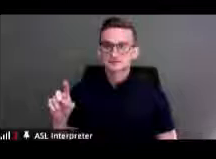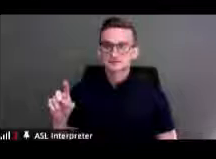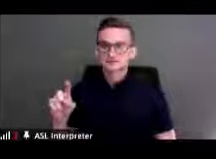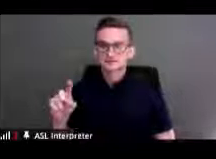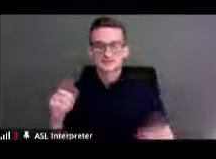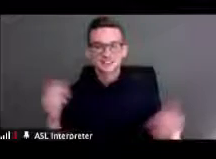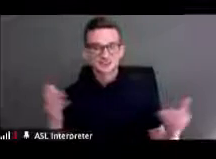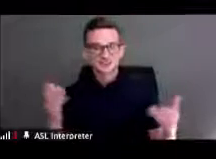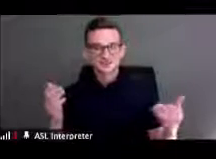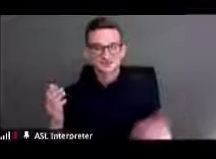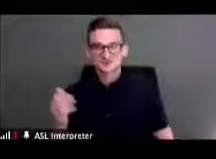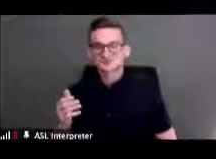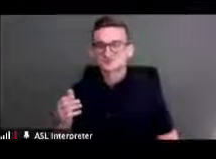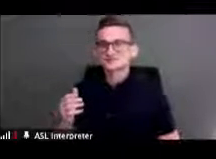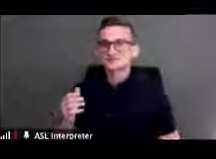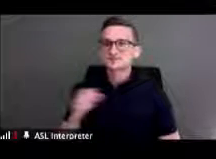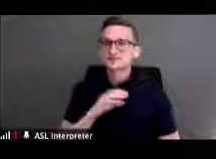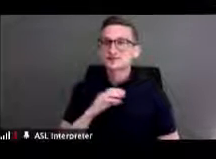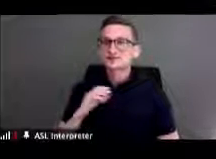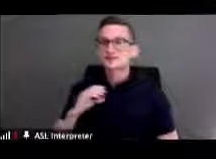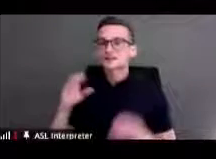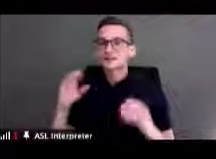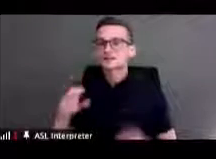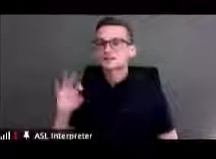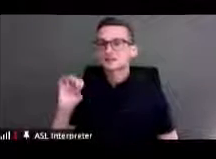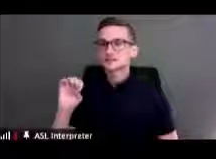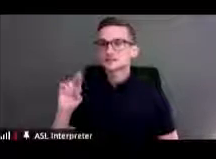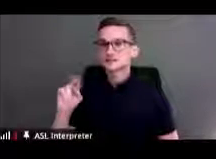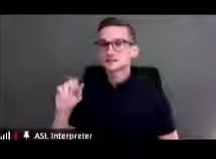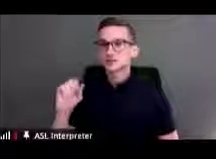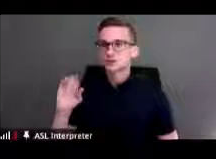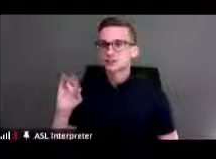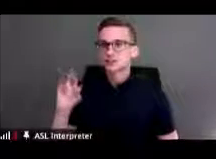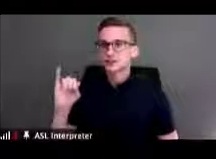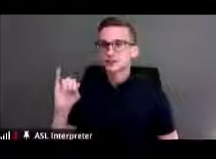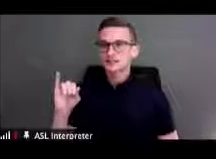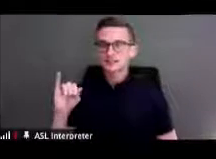Presente. Commissioner Foranshari? Here.